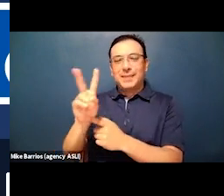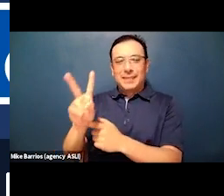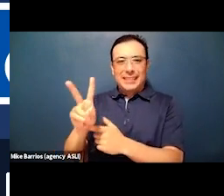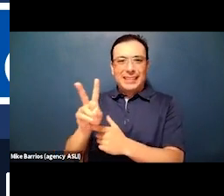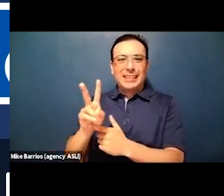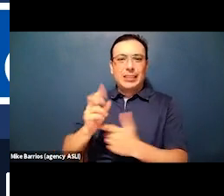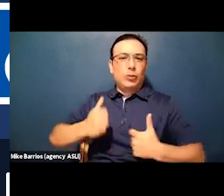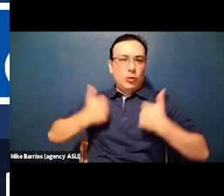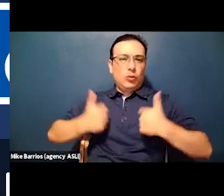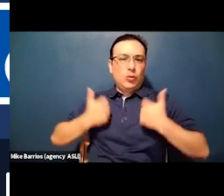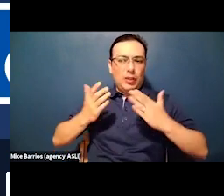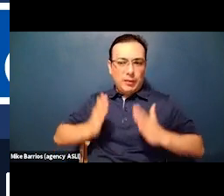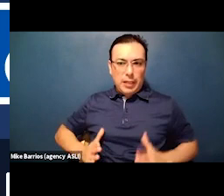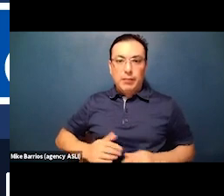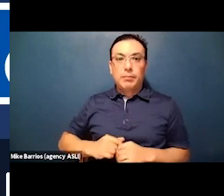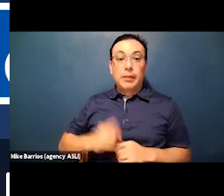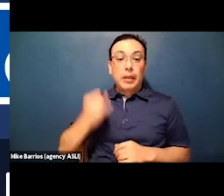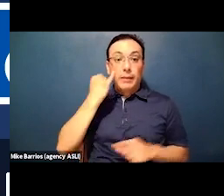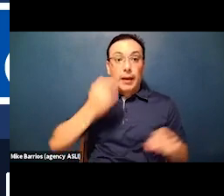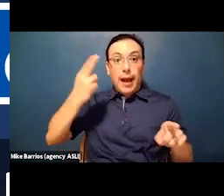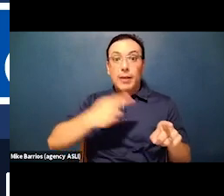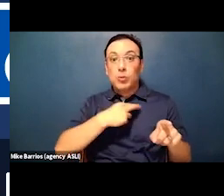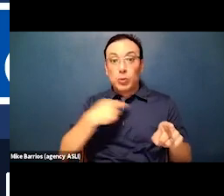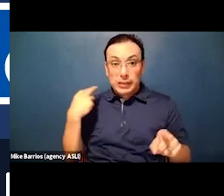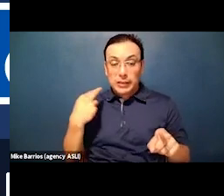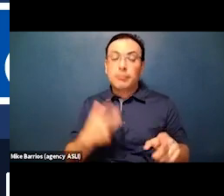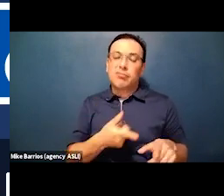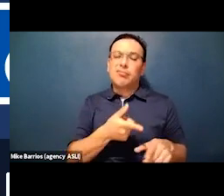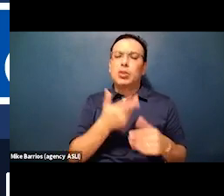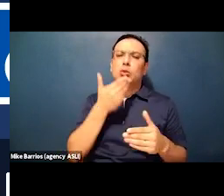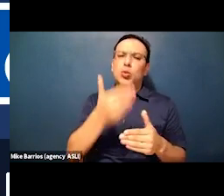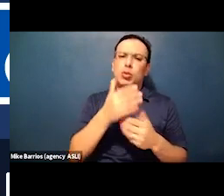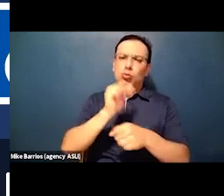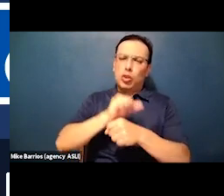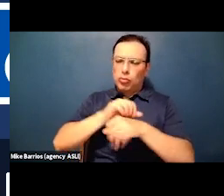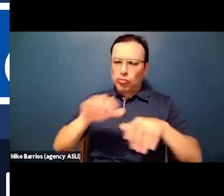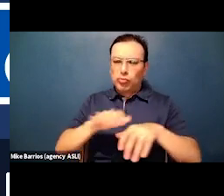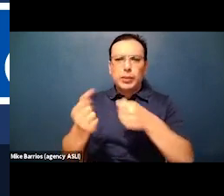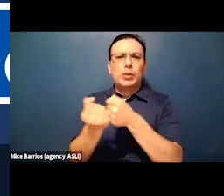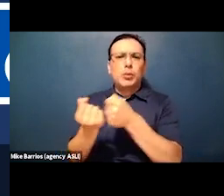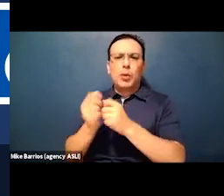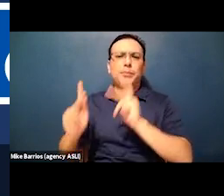and they do fantastic work as well. And the website is there below as well.